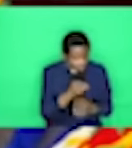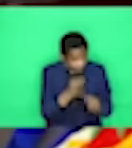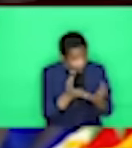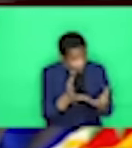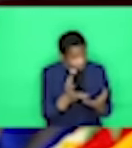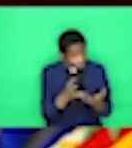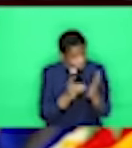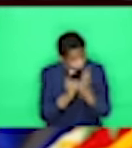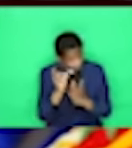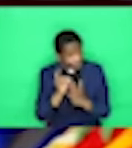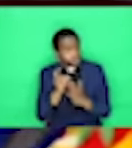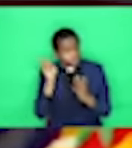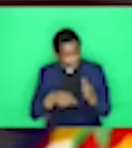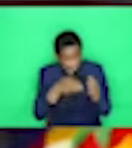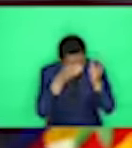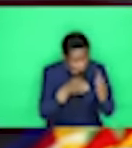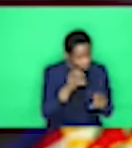So